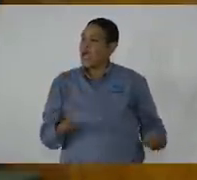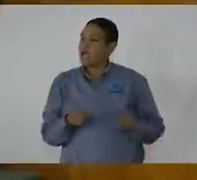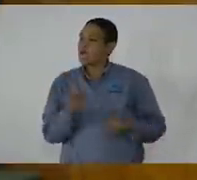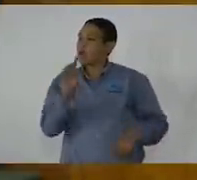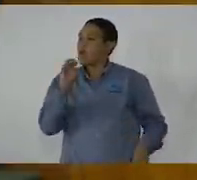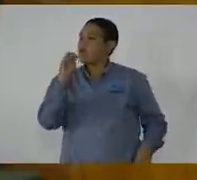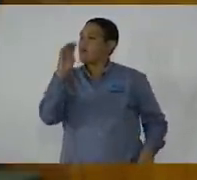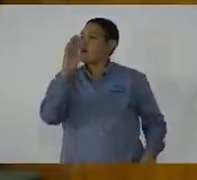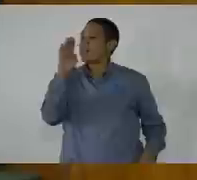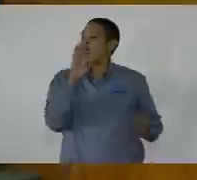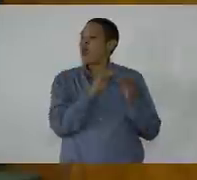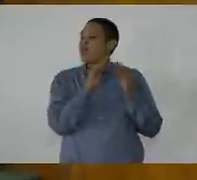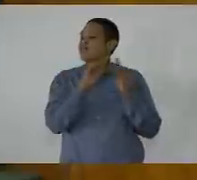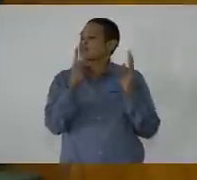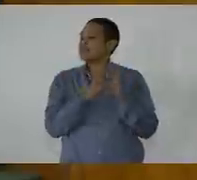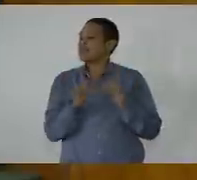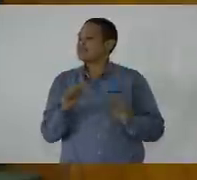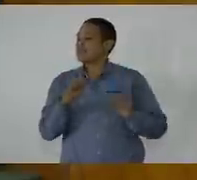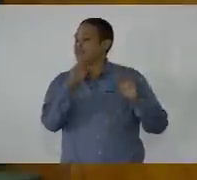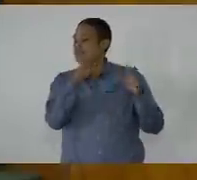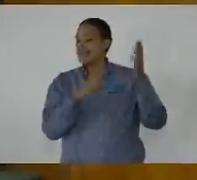Montego Bay Conference Center.